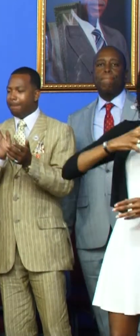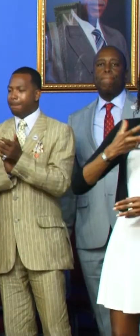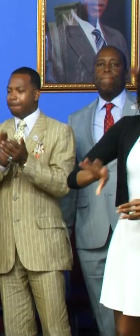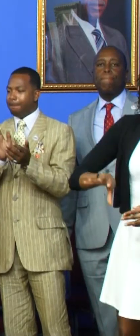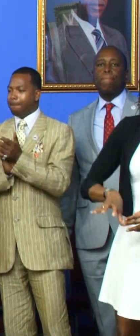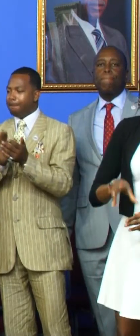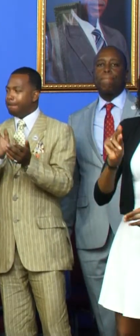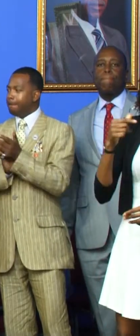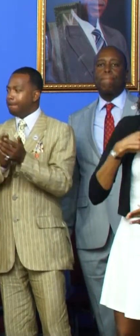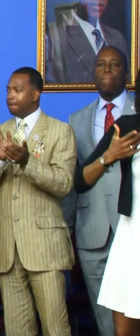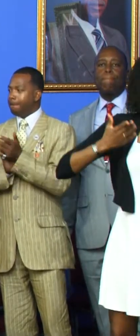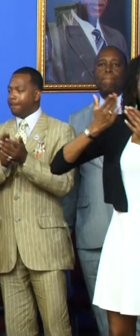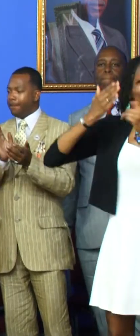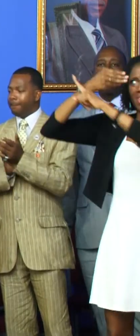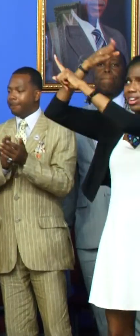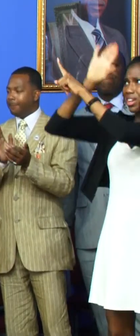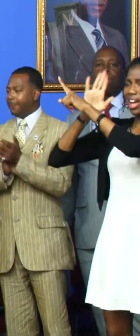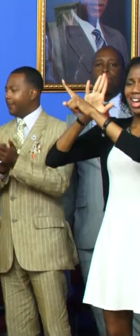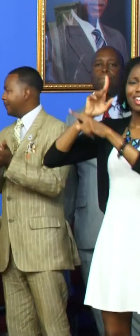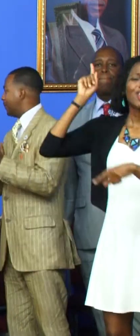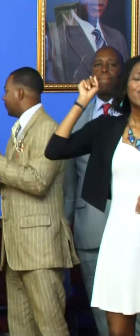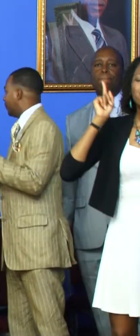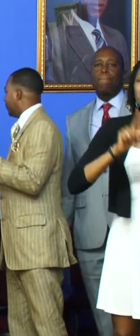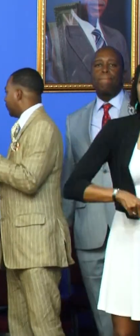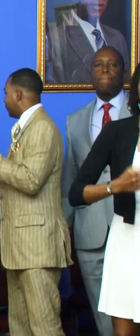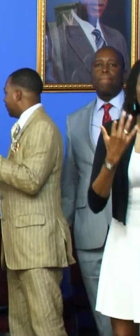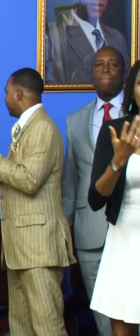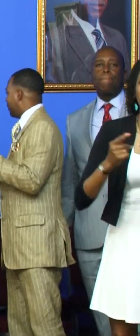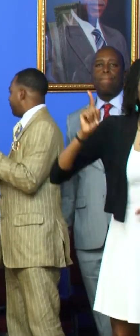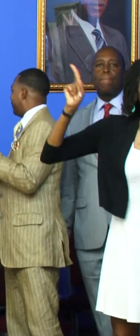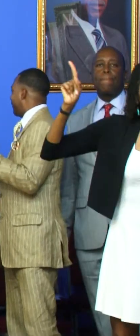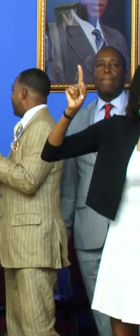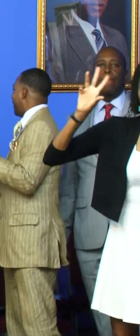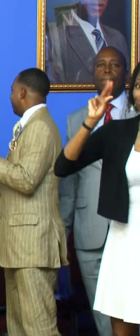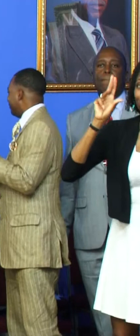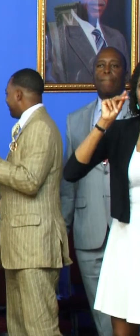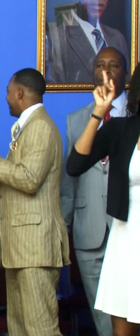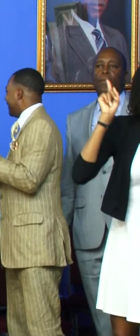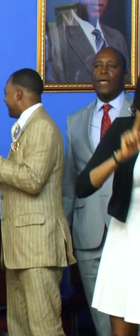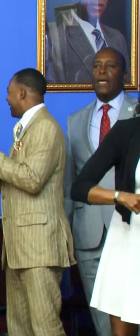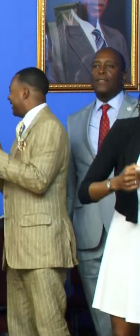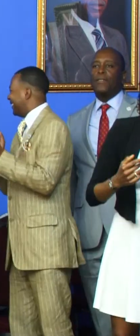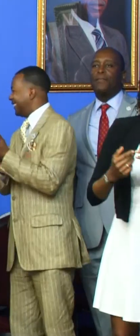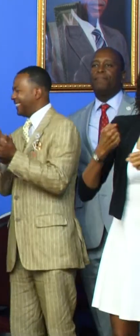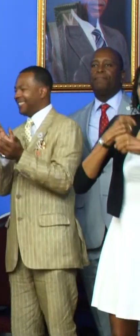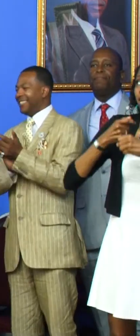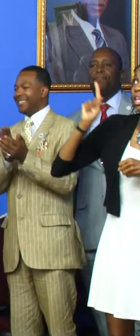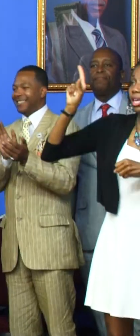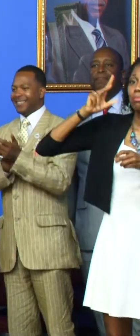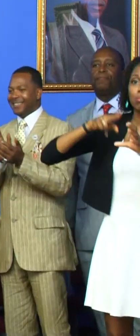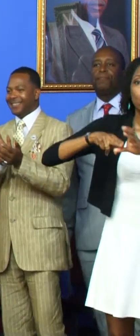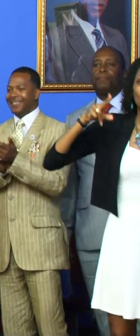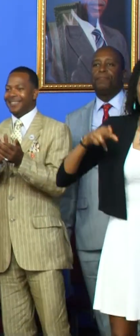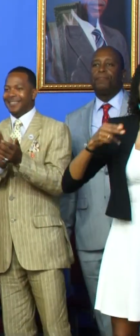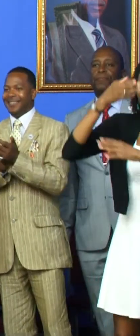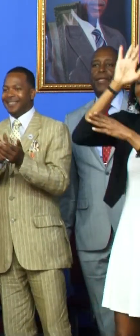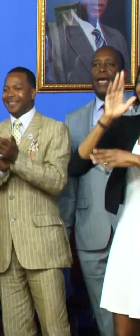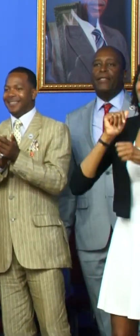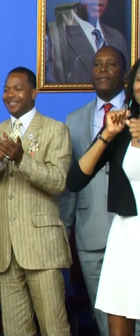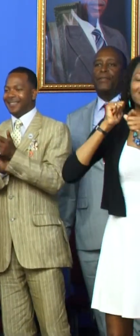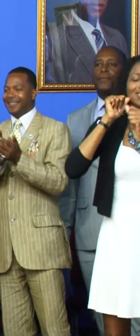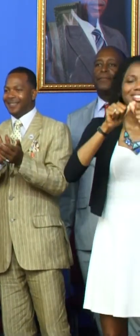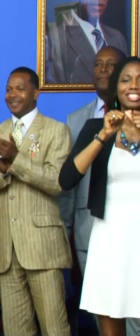a God that you can't burn up. You can't burn out. God is still on the